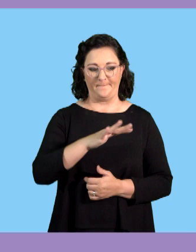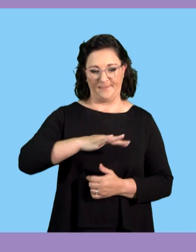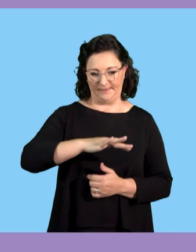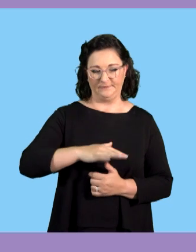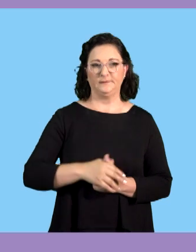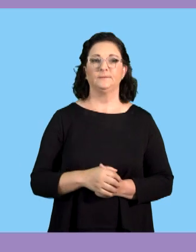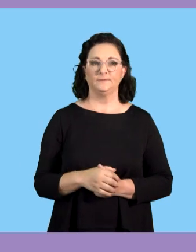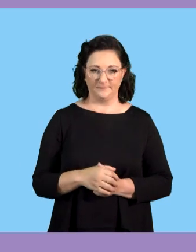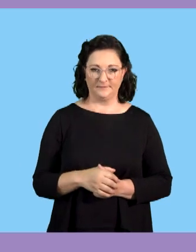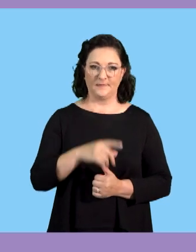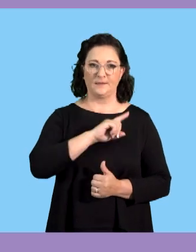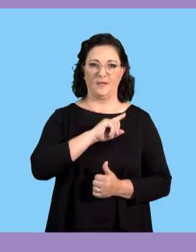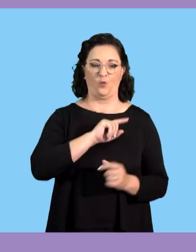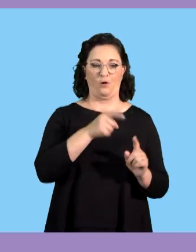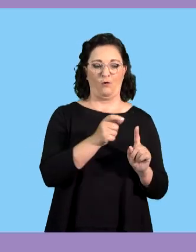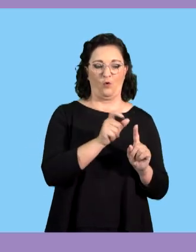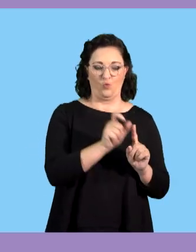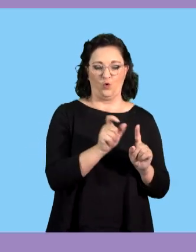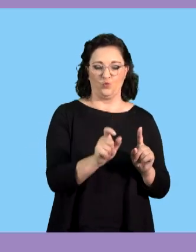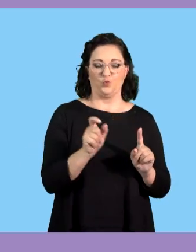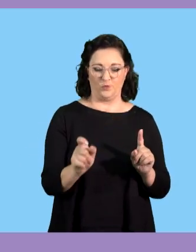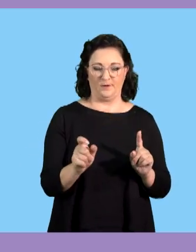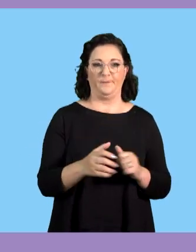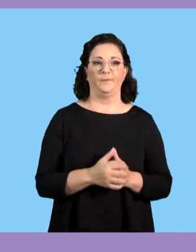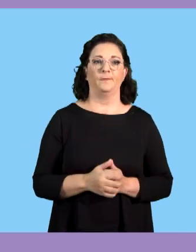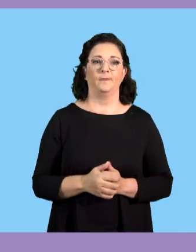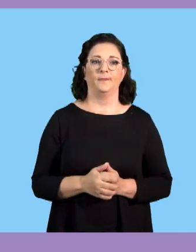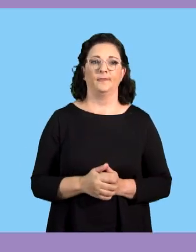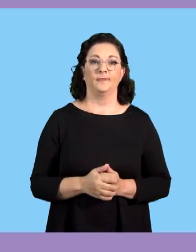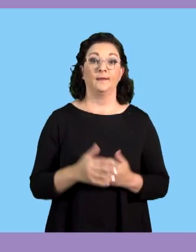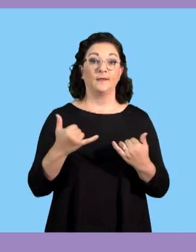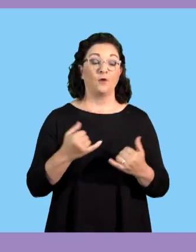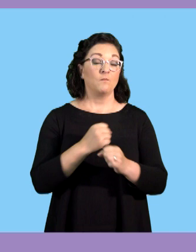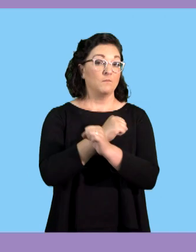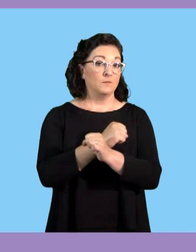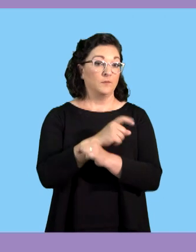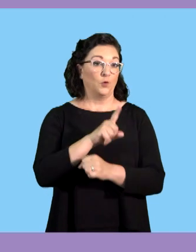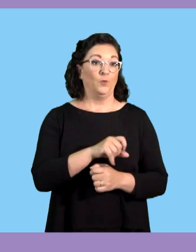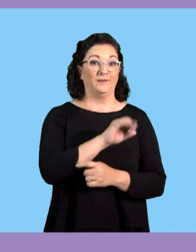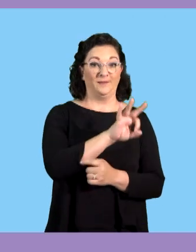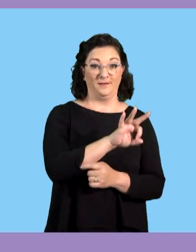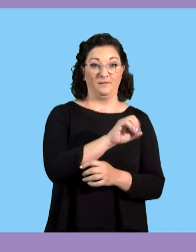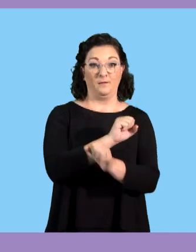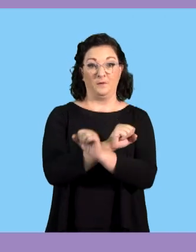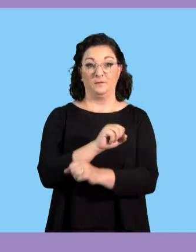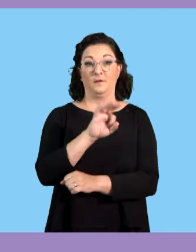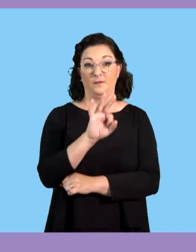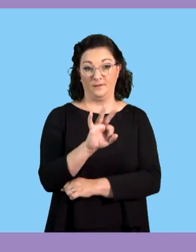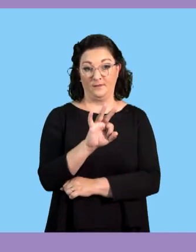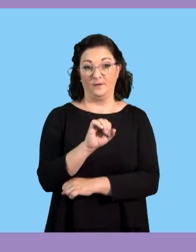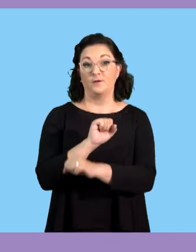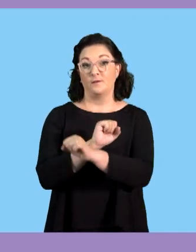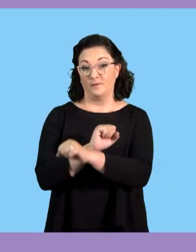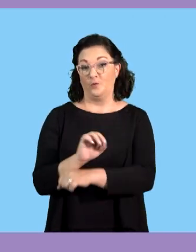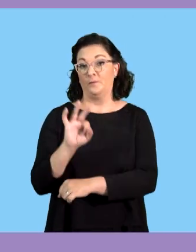2, 3 decimals that we are going to have. Now let's multiply. We say 3 multiplied by